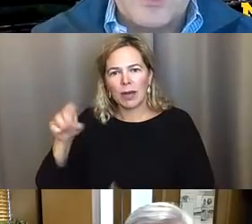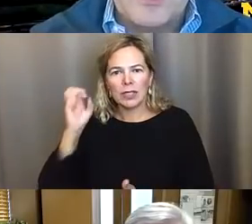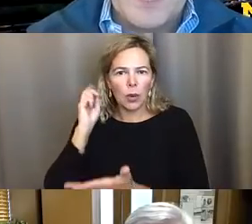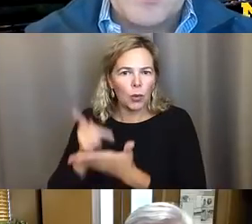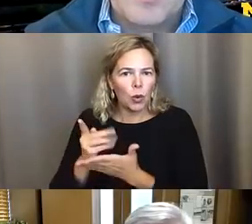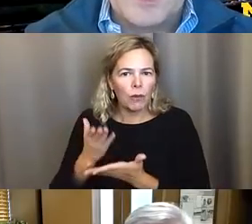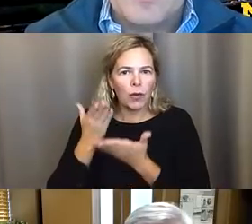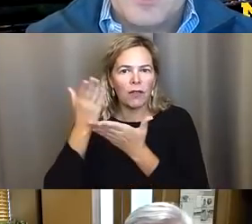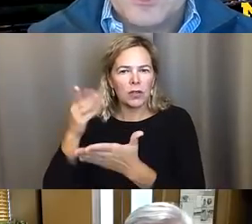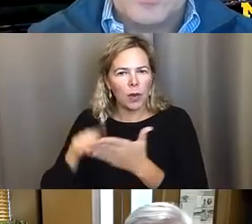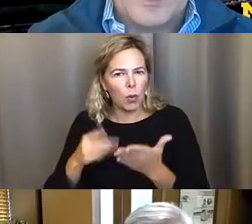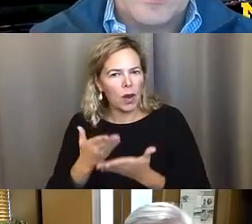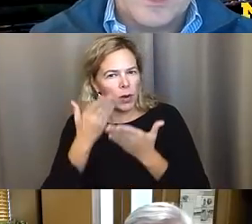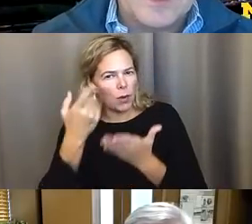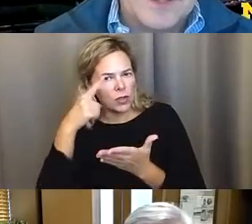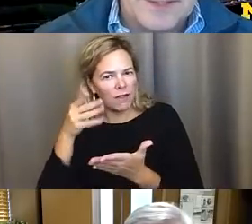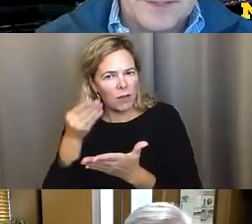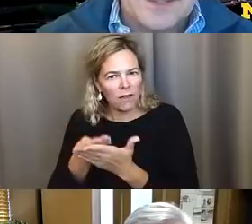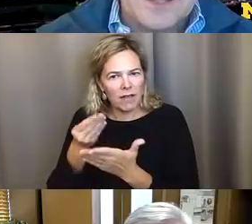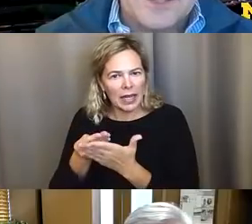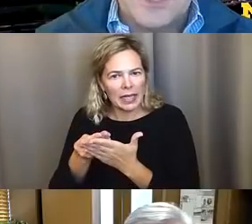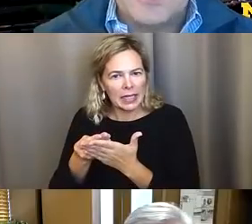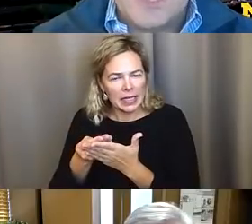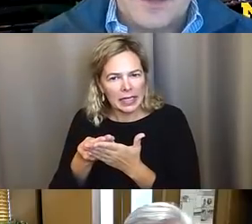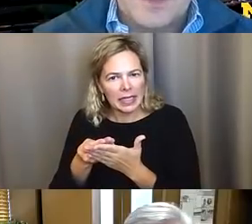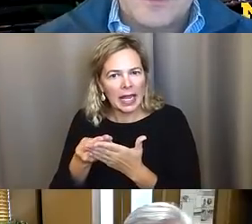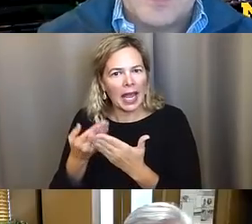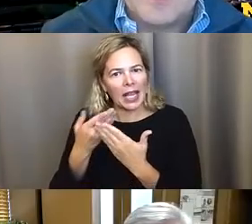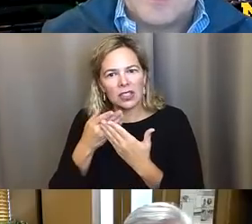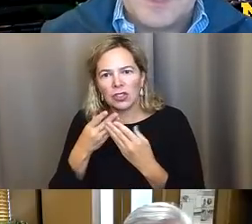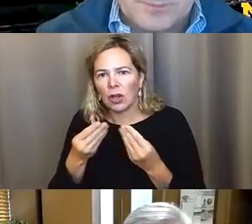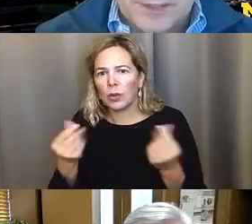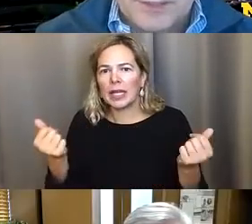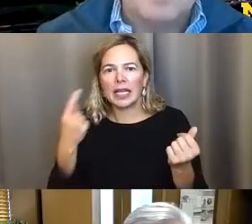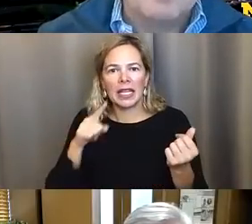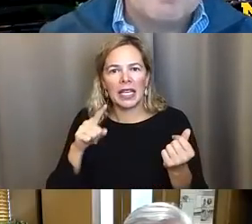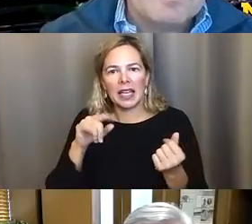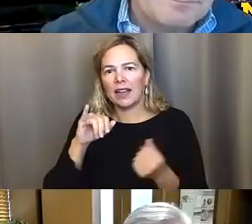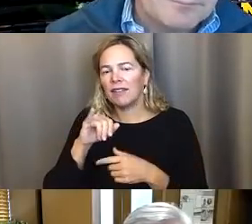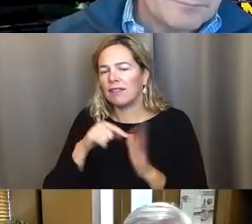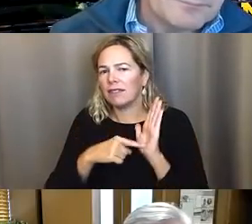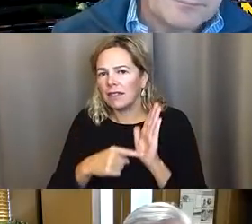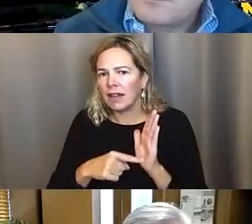proposals for financial relief are your priorities, e.g. retirement funds, CME?